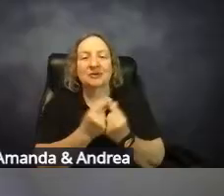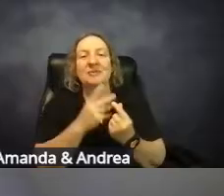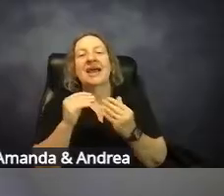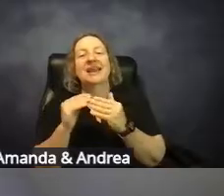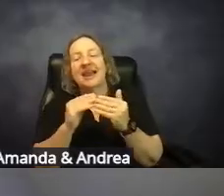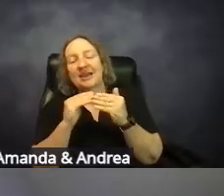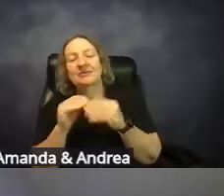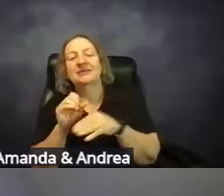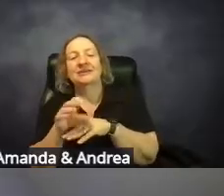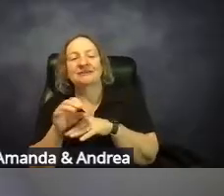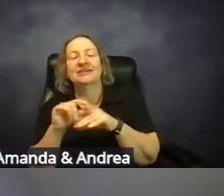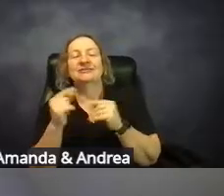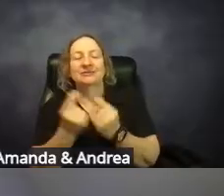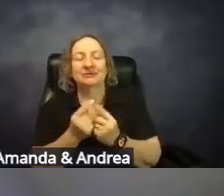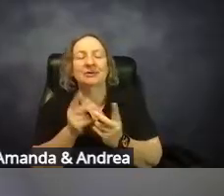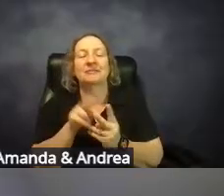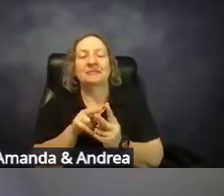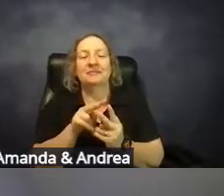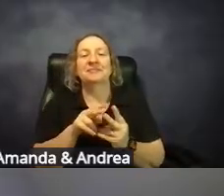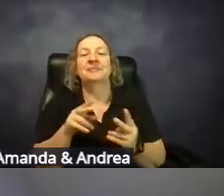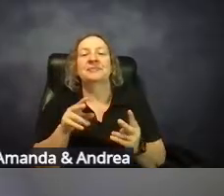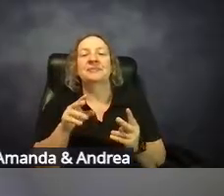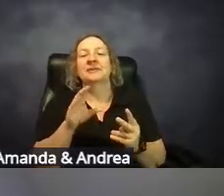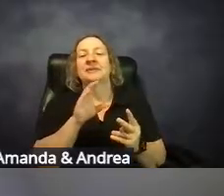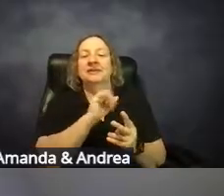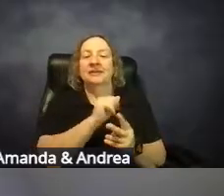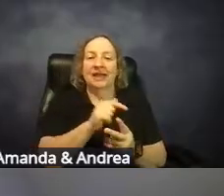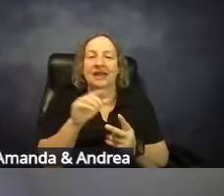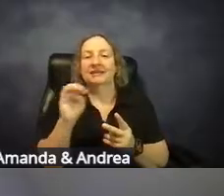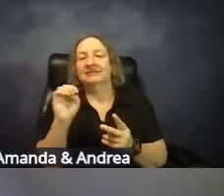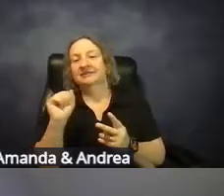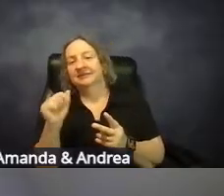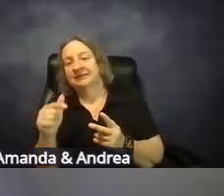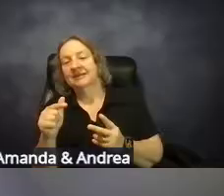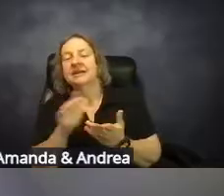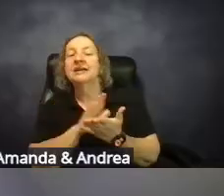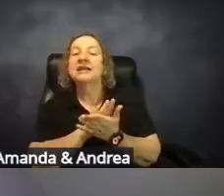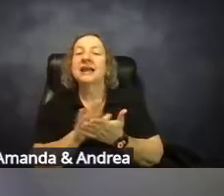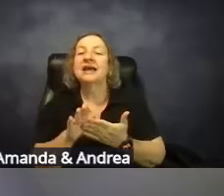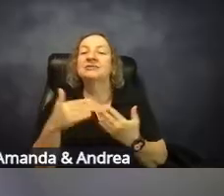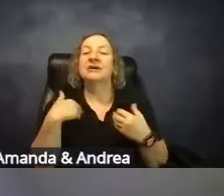Advisory Group. It's nice to have the opportunity to